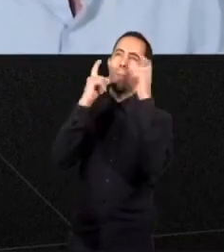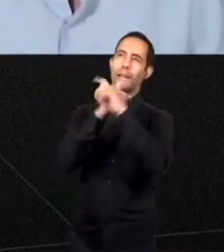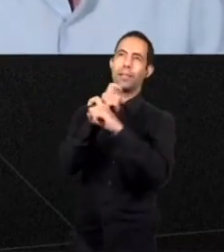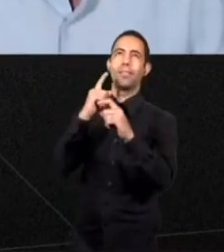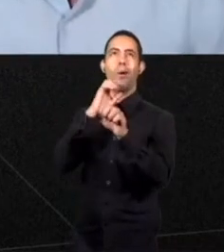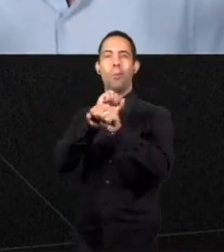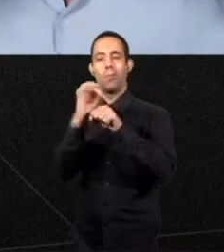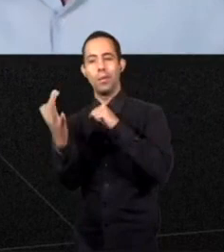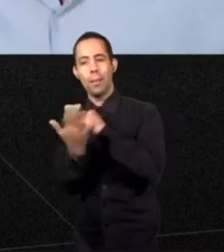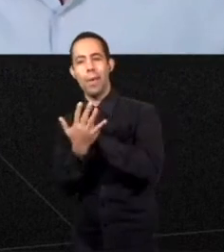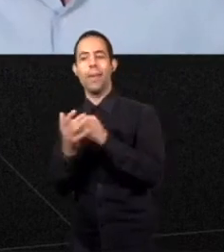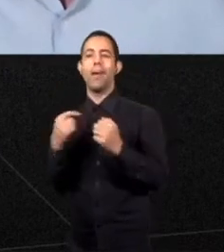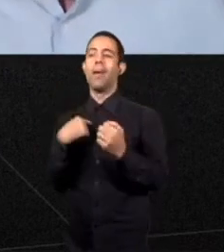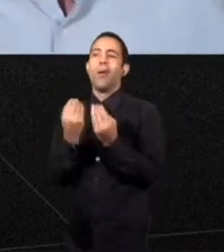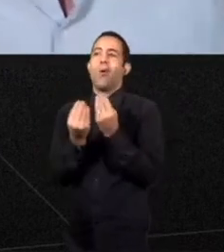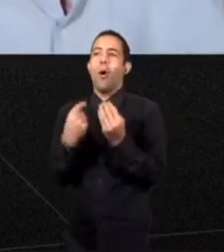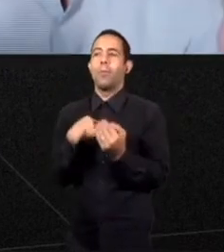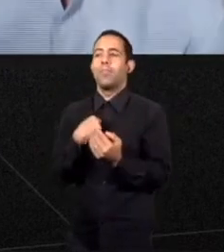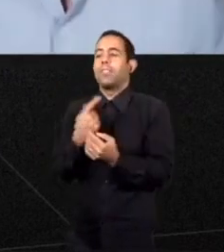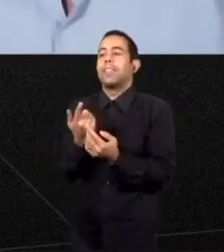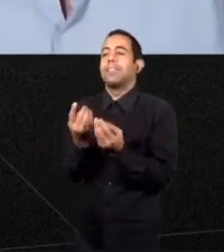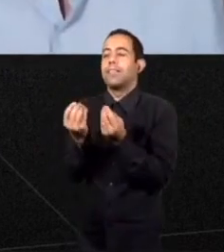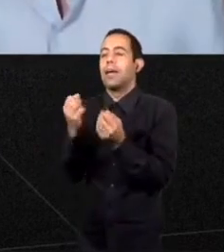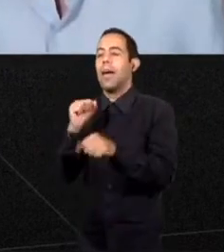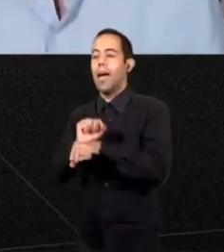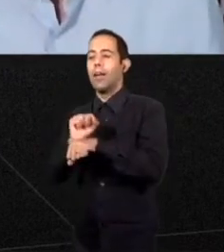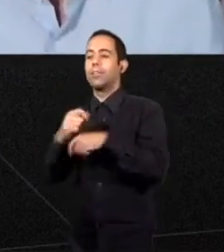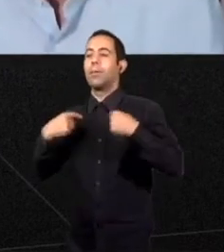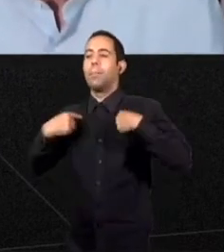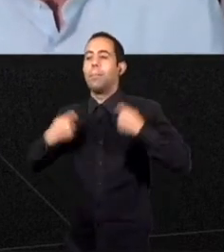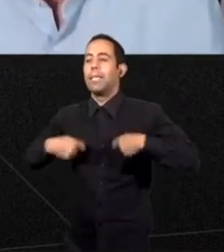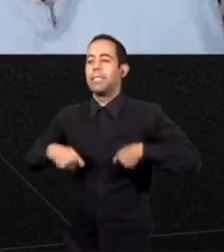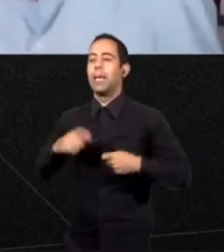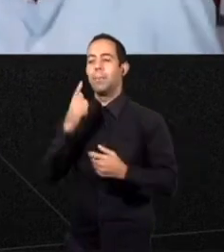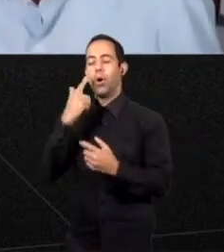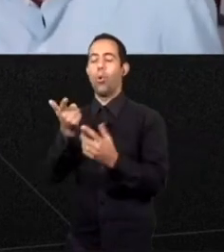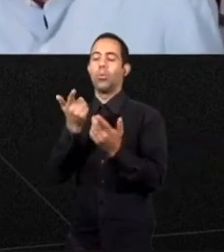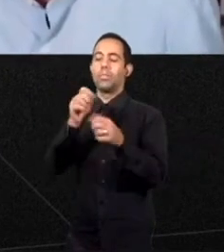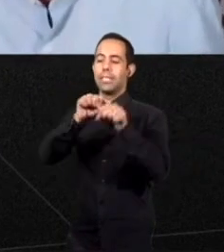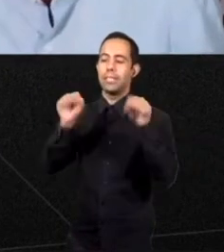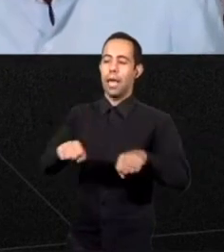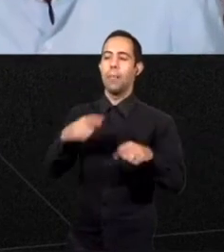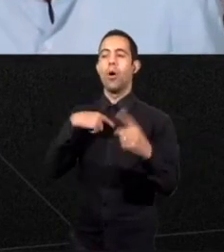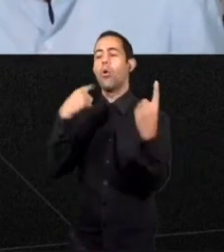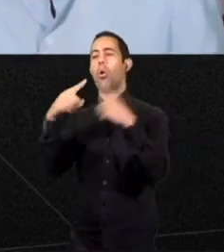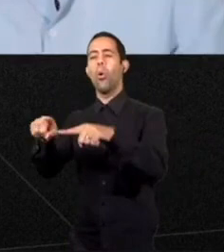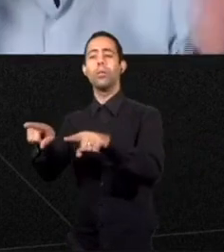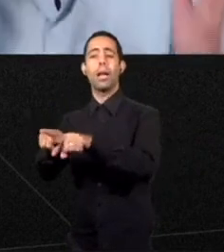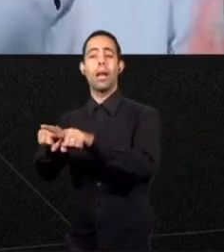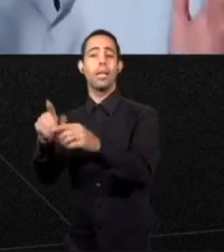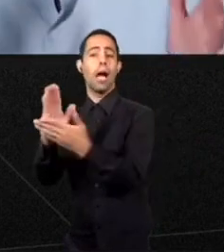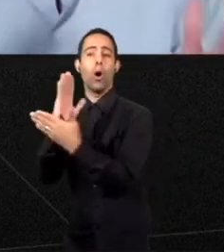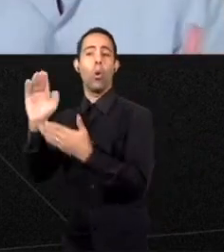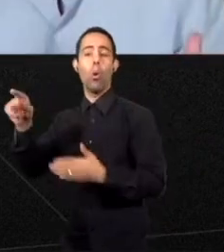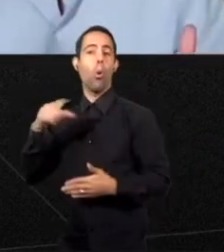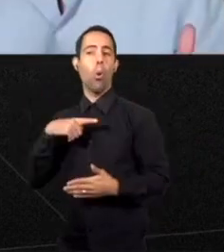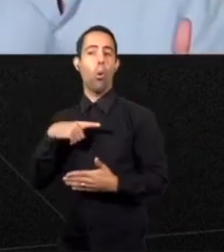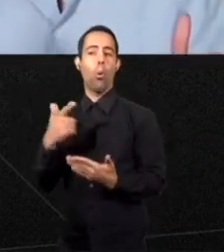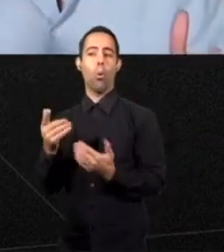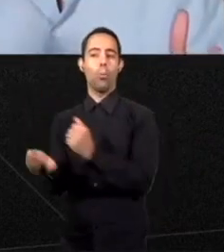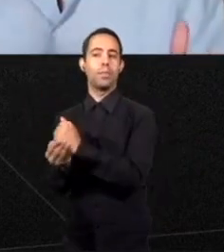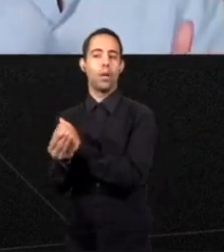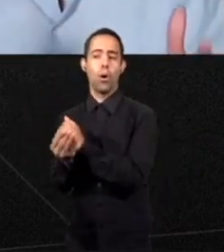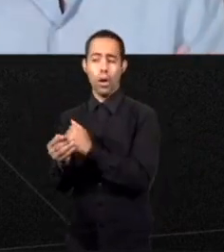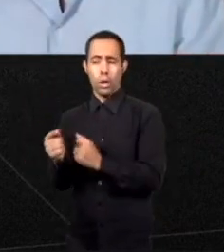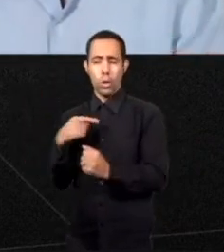us to have this new system against corruption? Don't believe it. If it's not too complicated